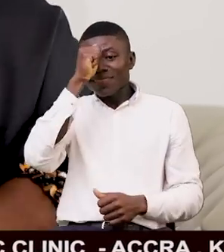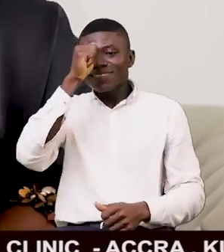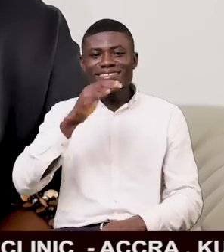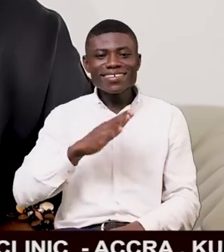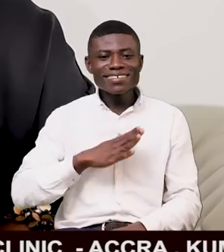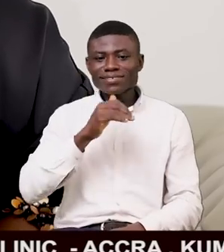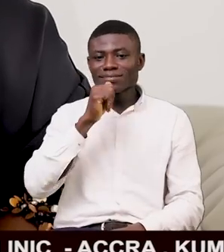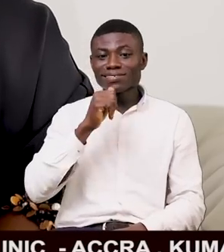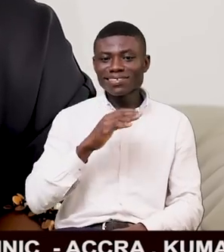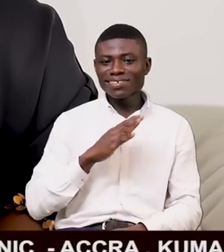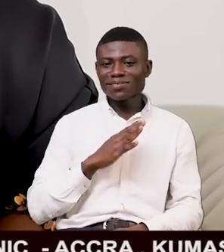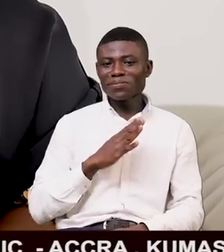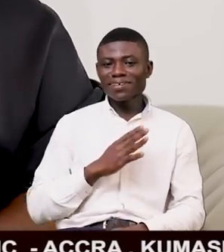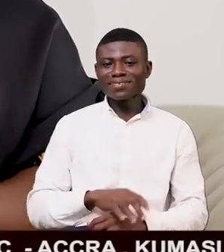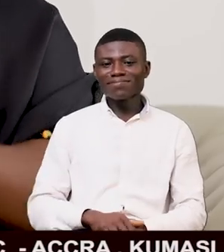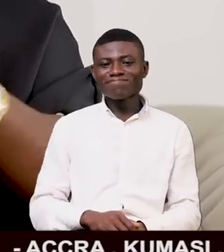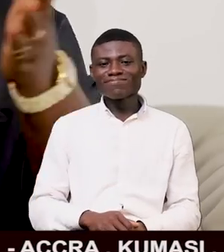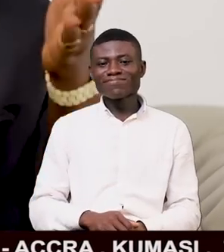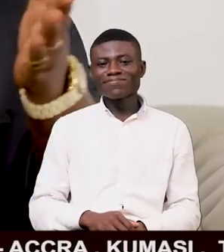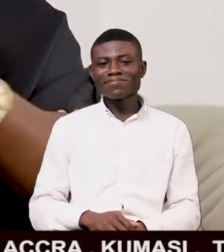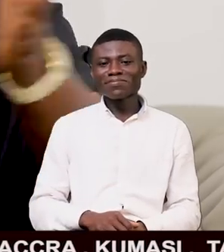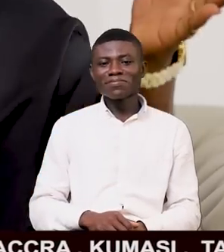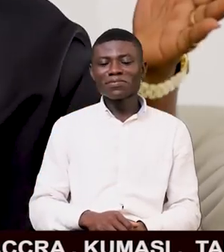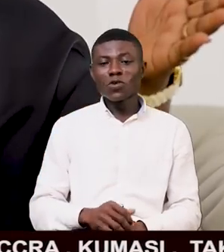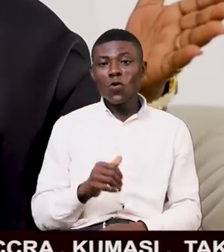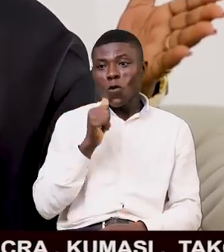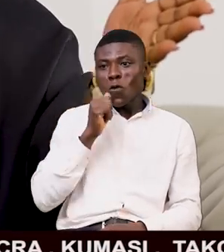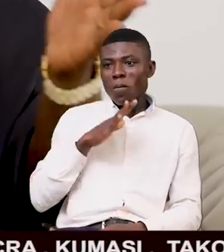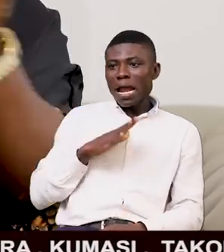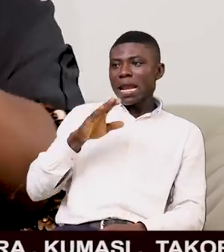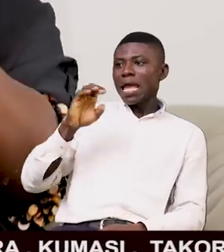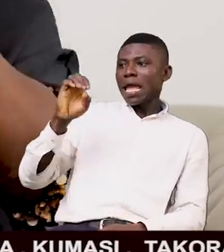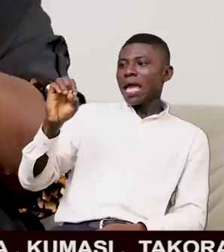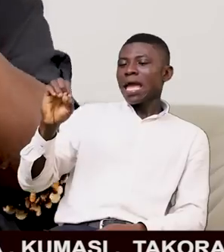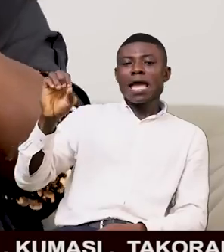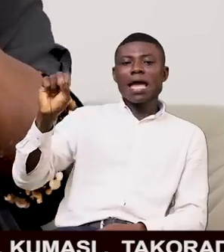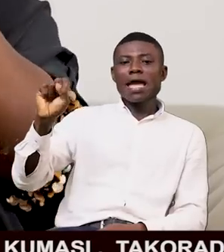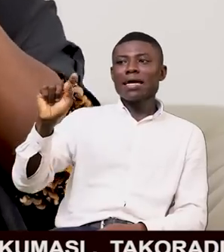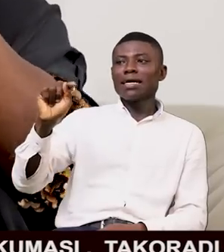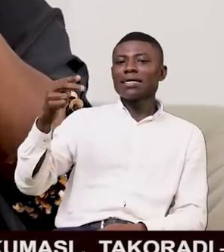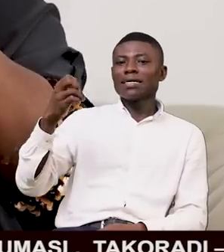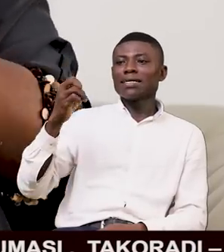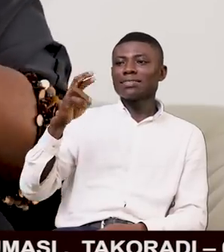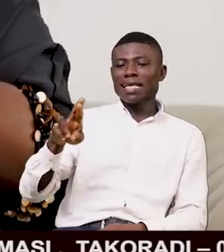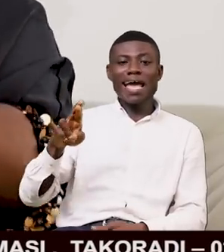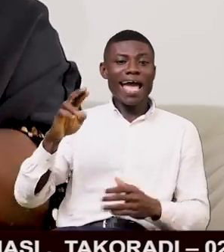Ladies and gentlemen, Piesie Esther.